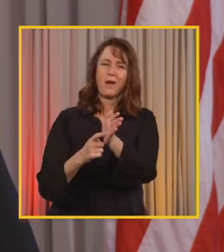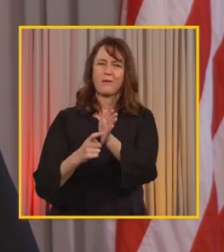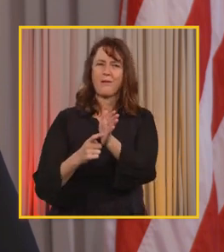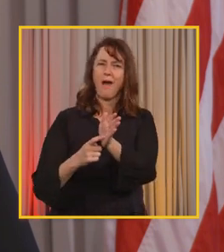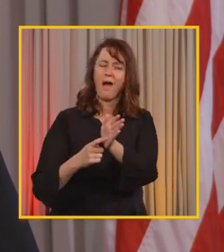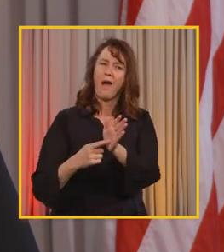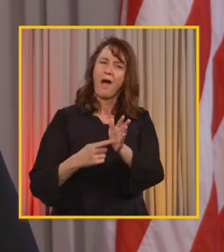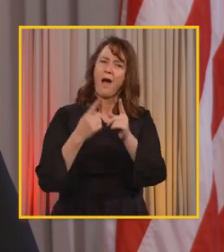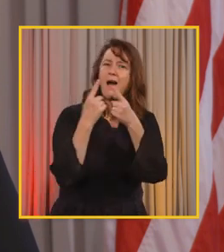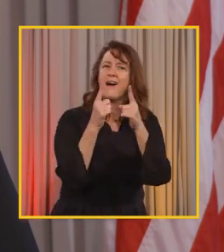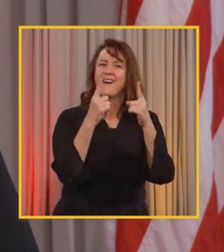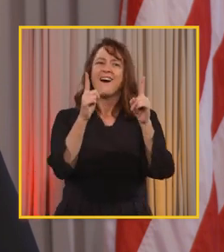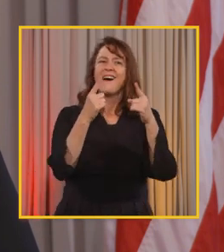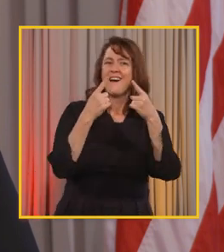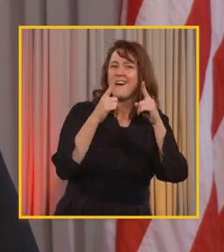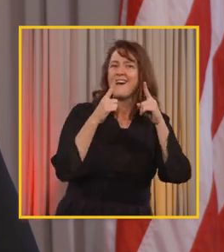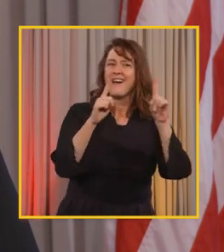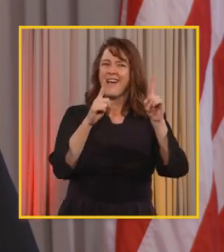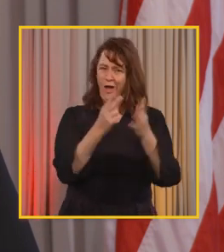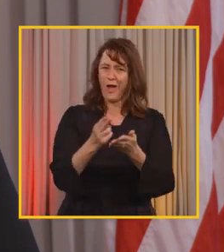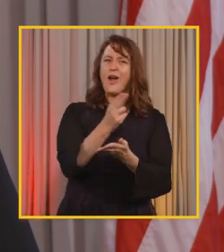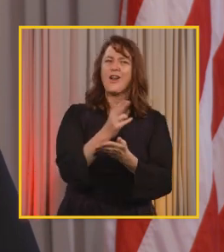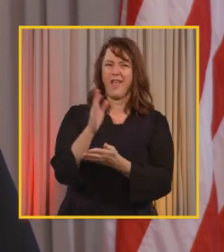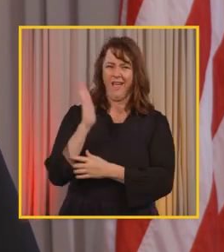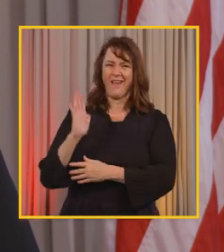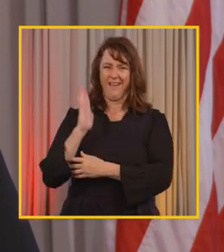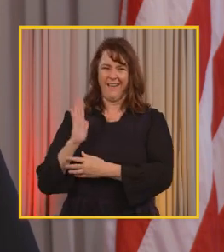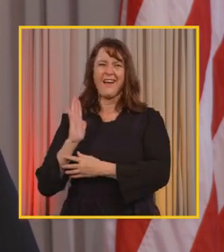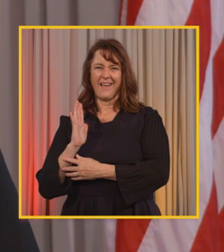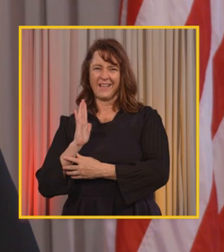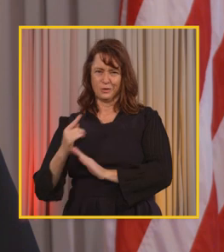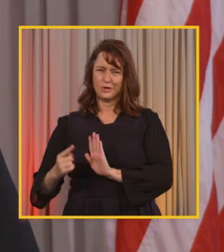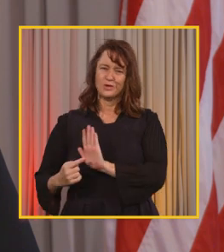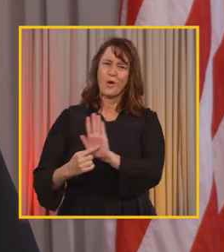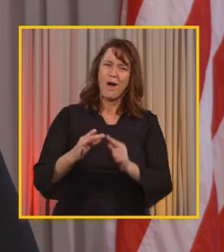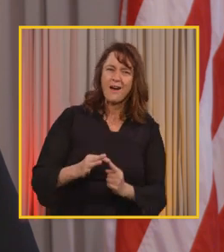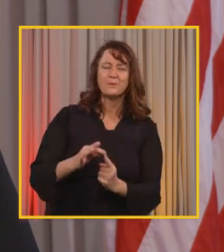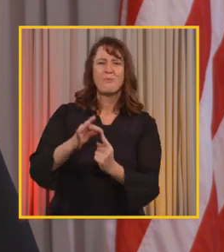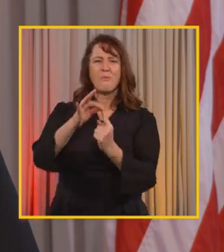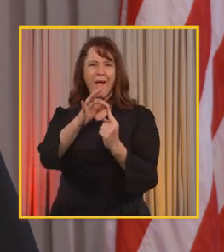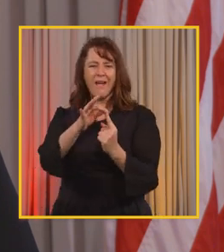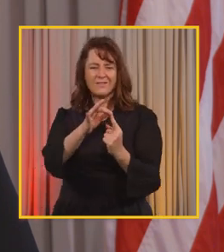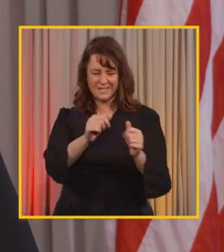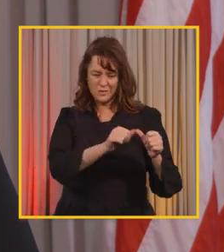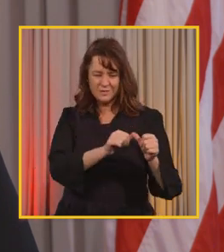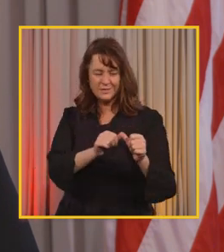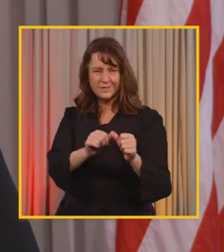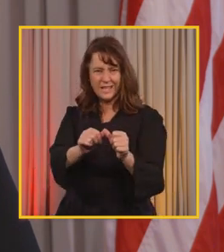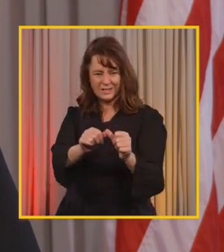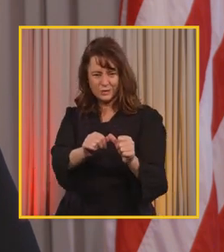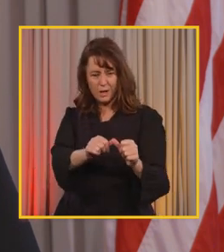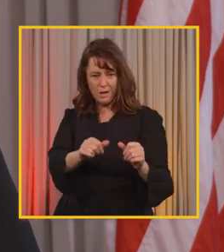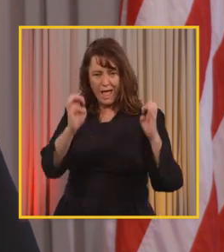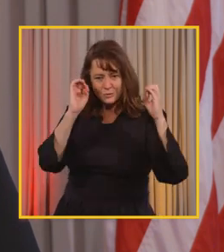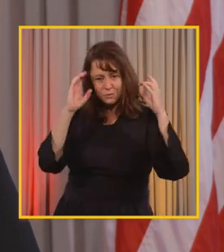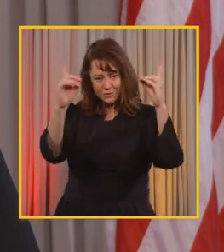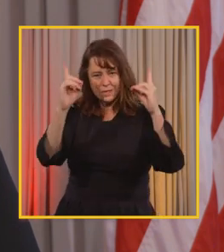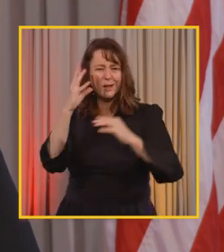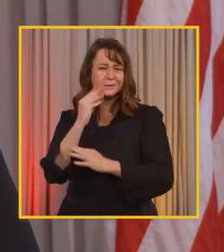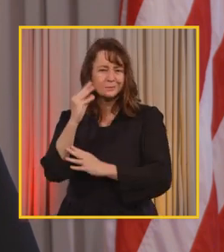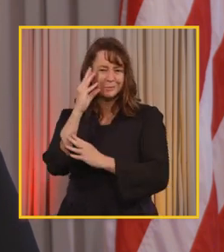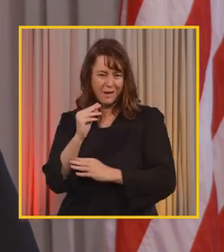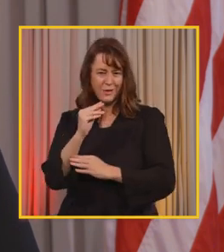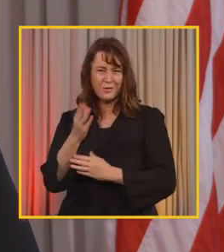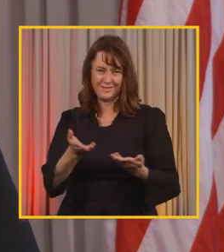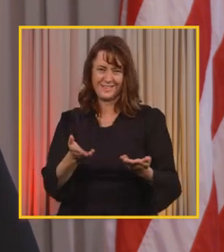have distinguished themselves as leaders and contributors following their education experience at Hartnell. The honor is conveyed